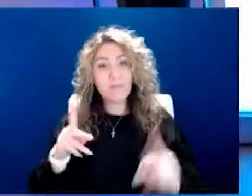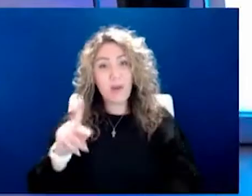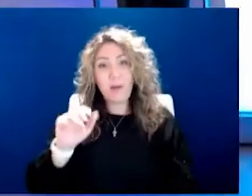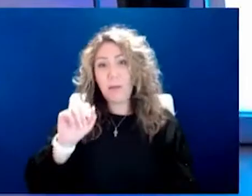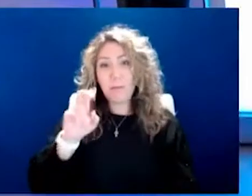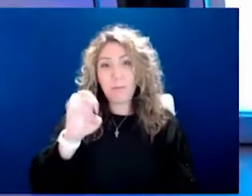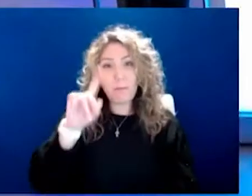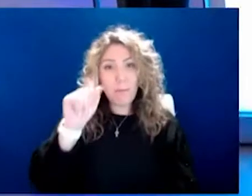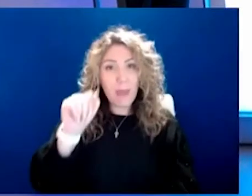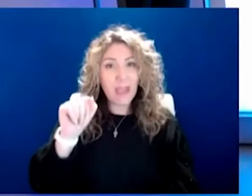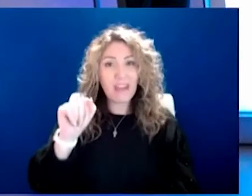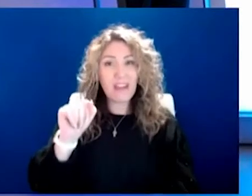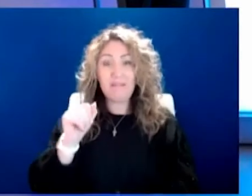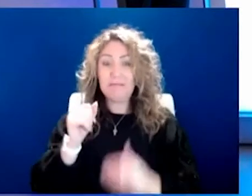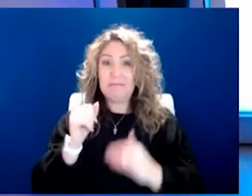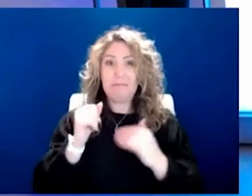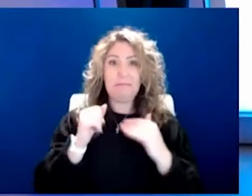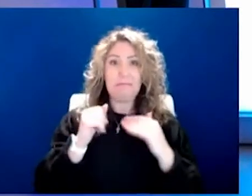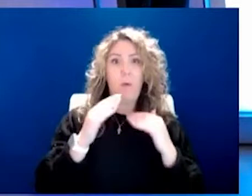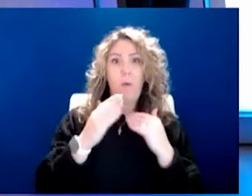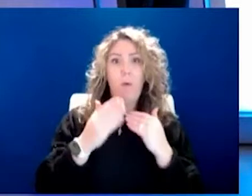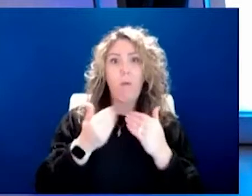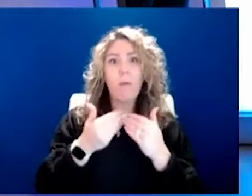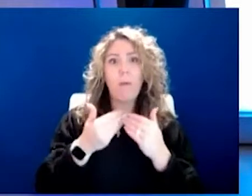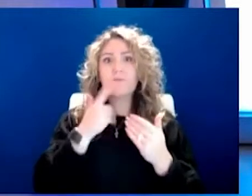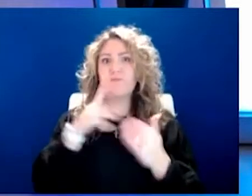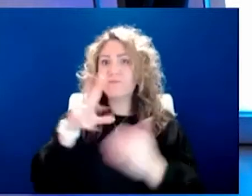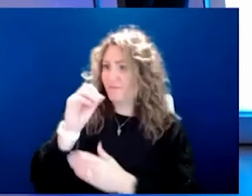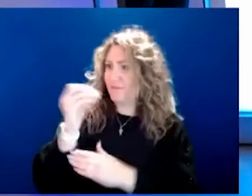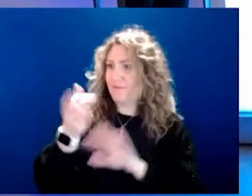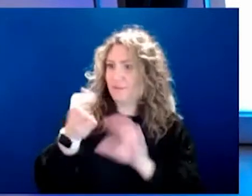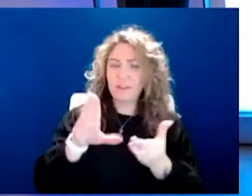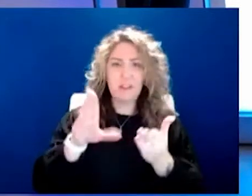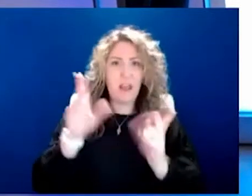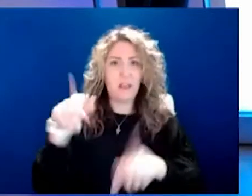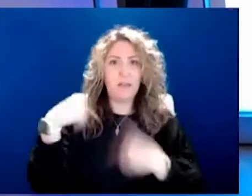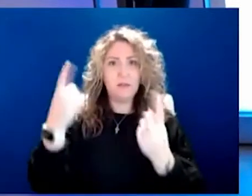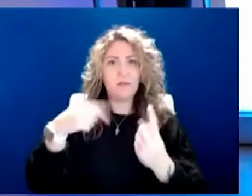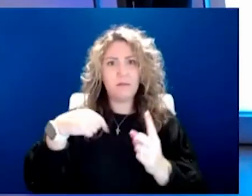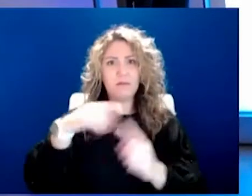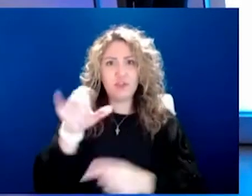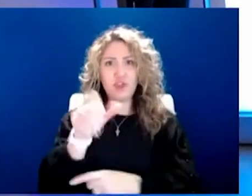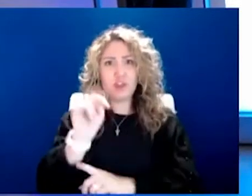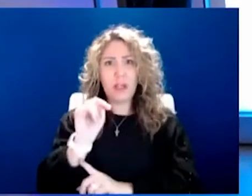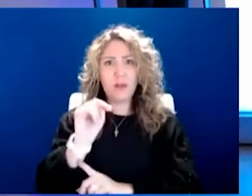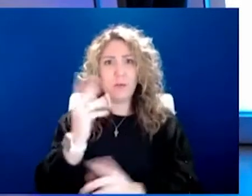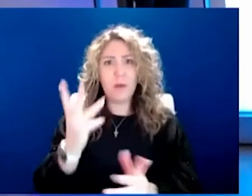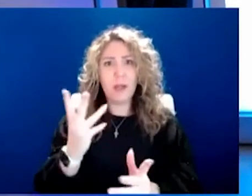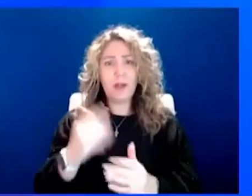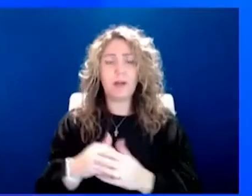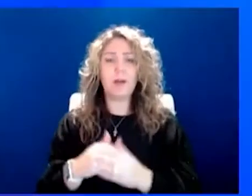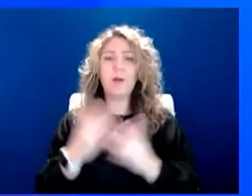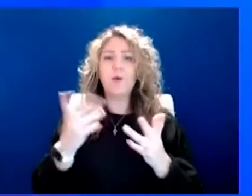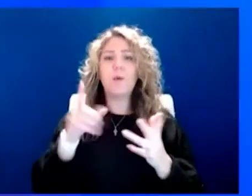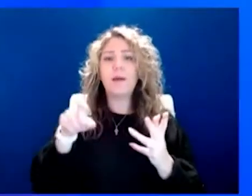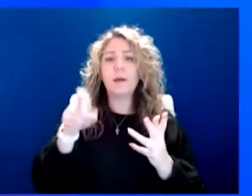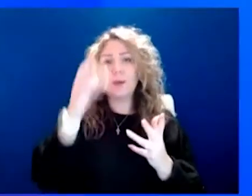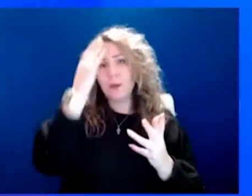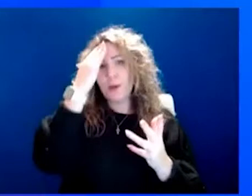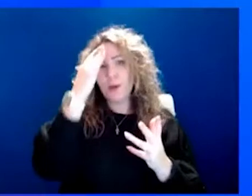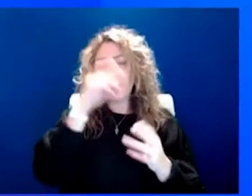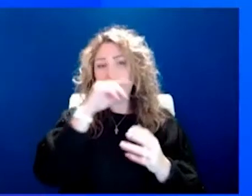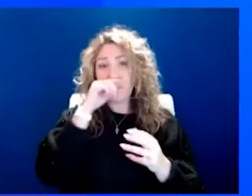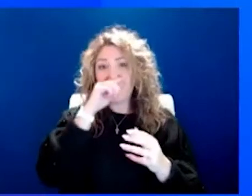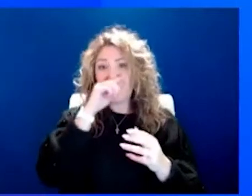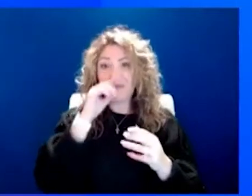50 deaths so far this month. Just kind of get us up to speed. What do we need to know? Sure, and I think it's important whenever we're talking